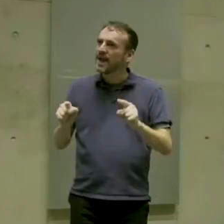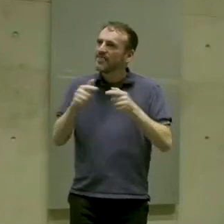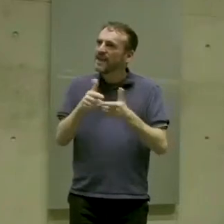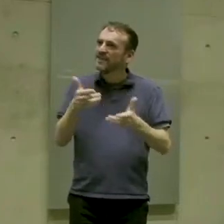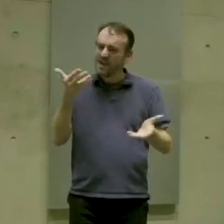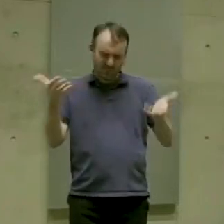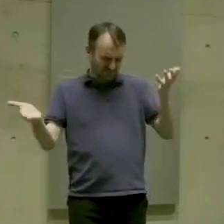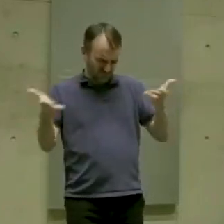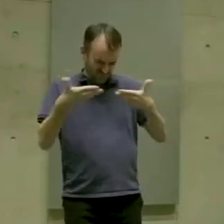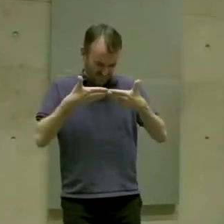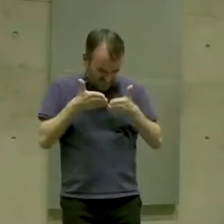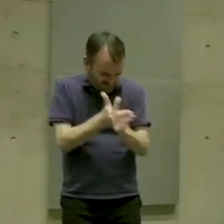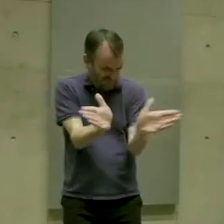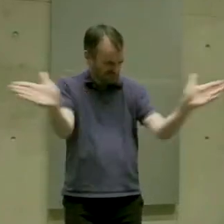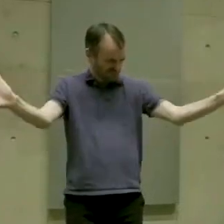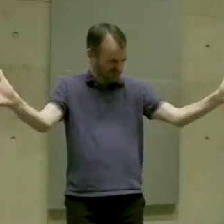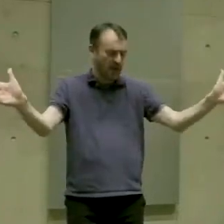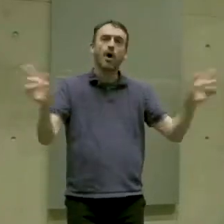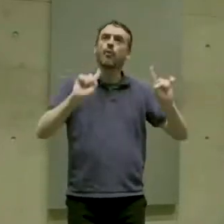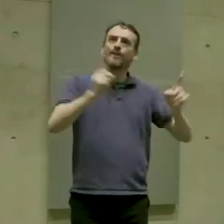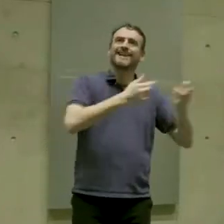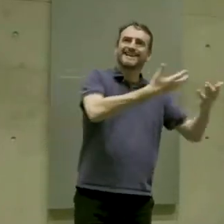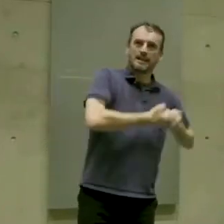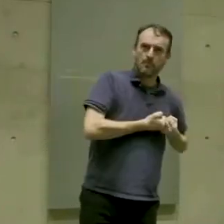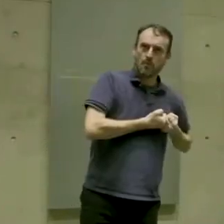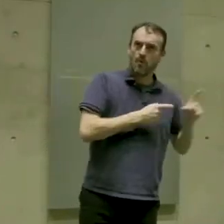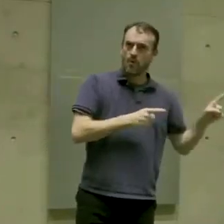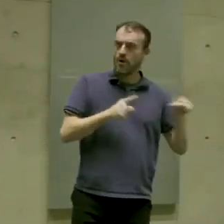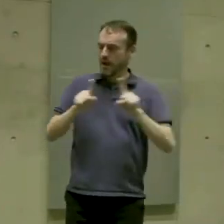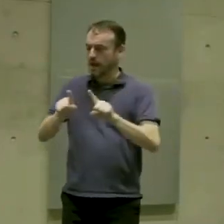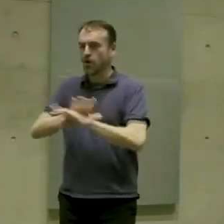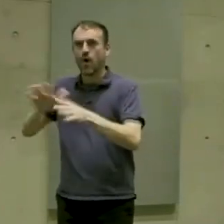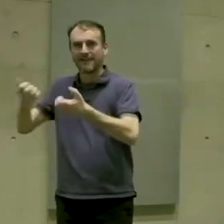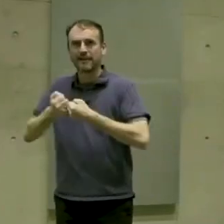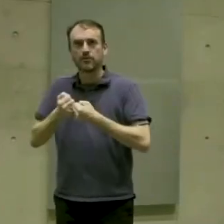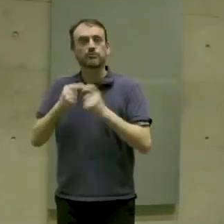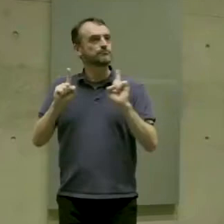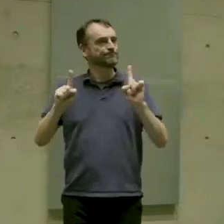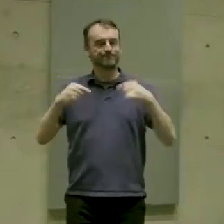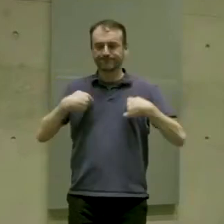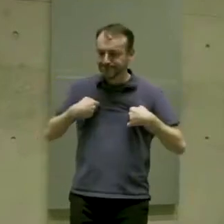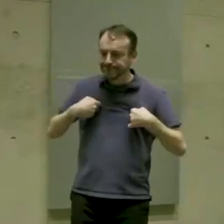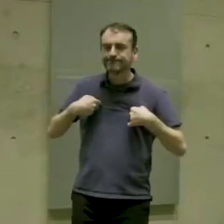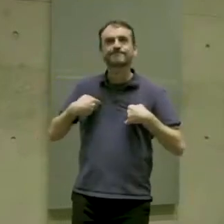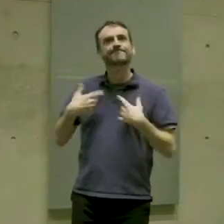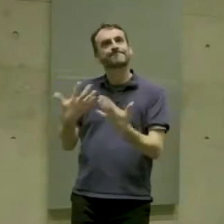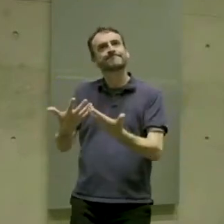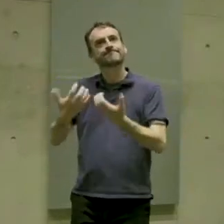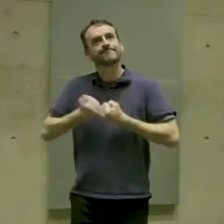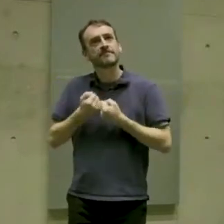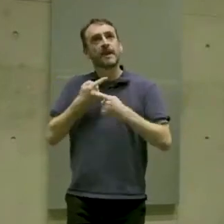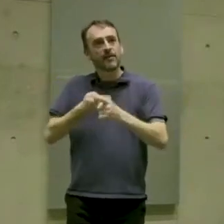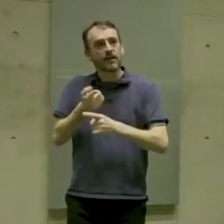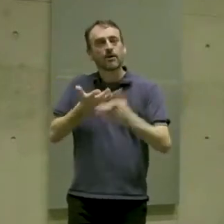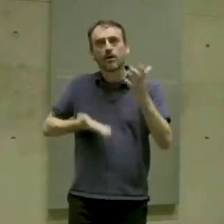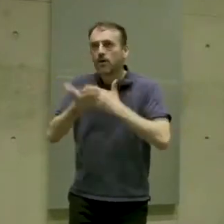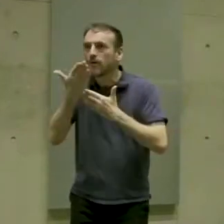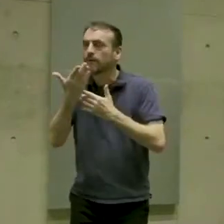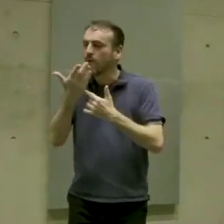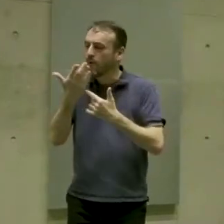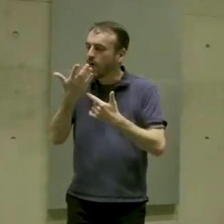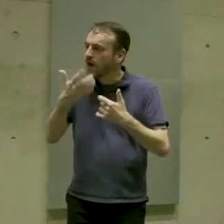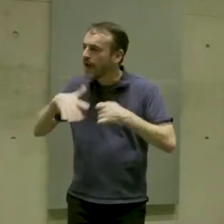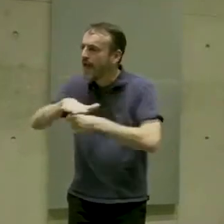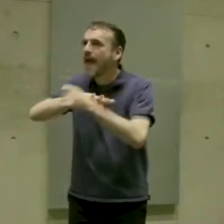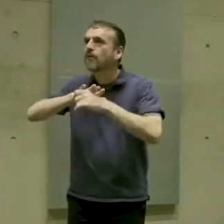so cross. So instead, I embraced it. I went looking for her inspiration in territory that was previously uncharted